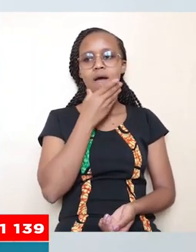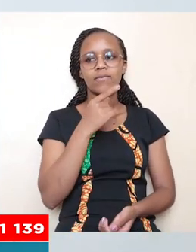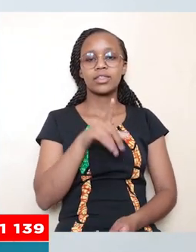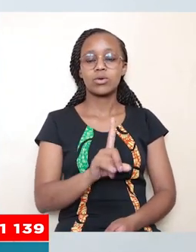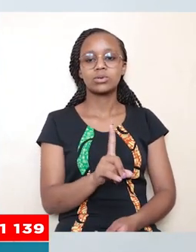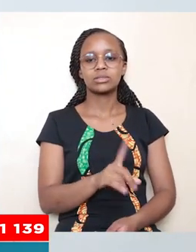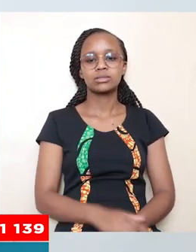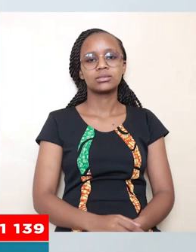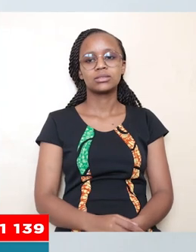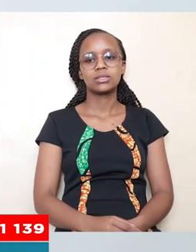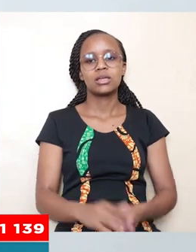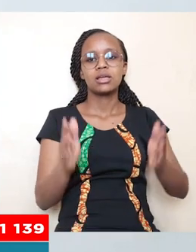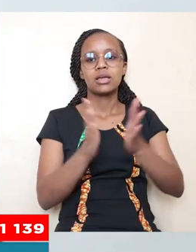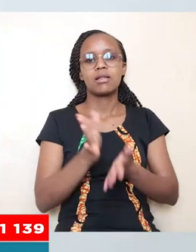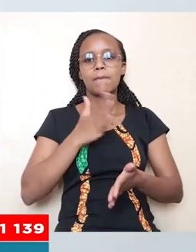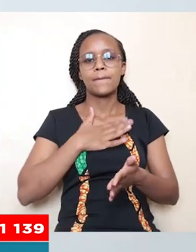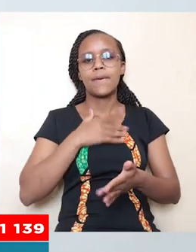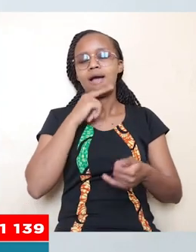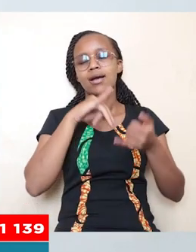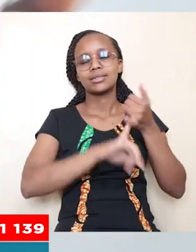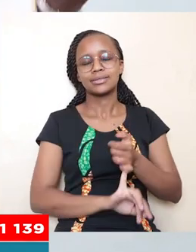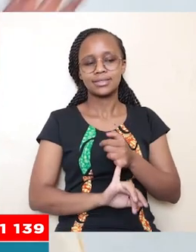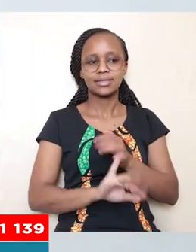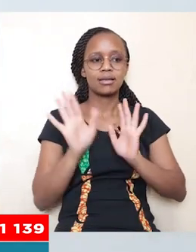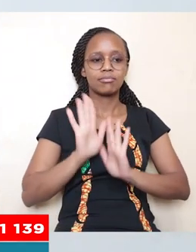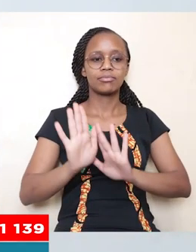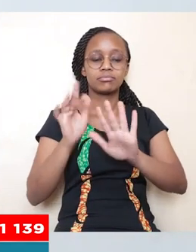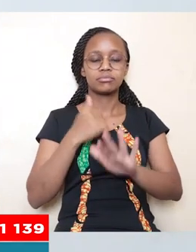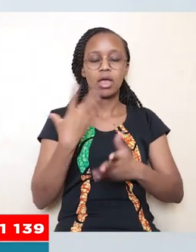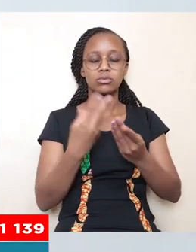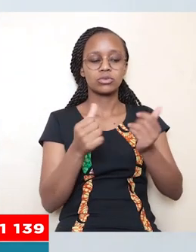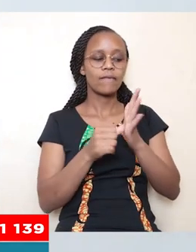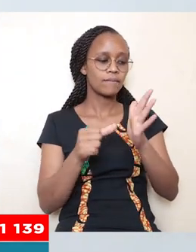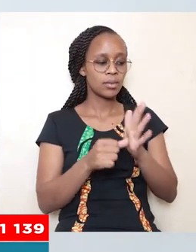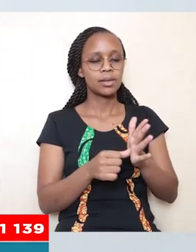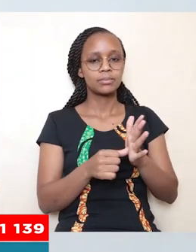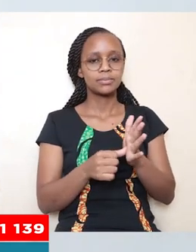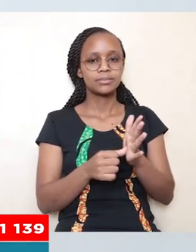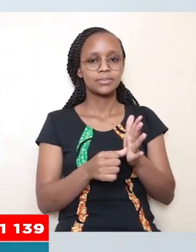yenu. And he is my husband. Leave him to me.